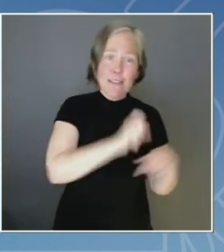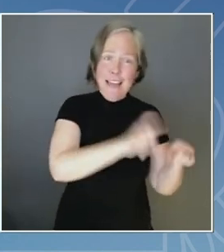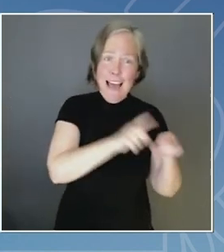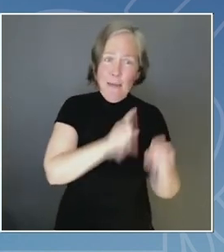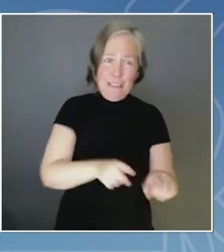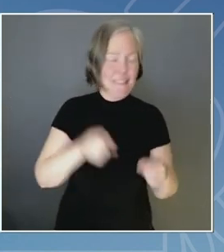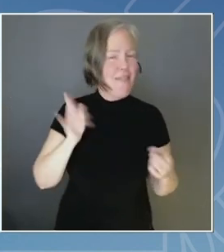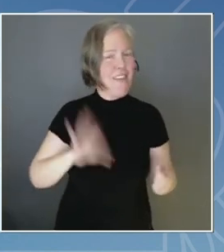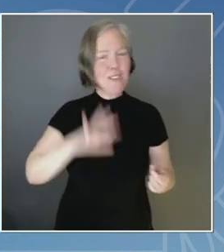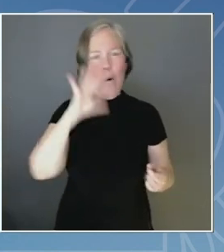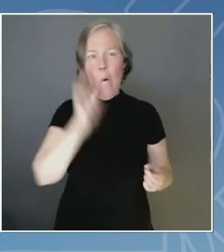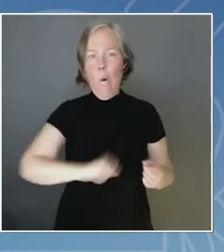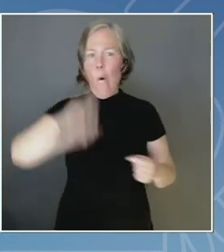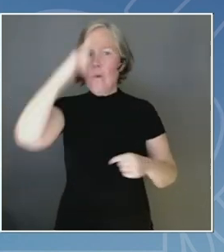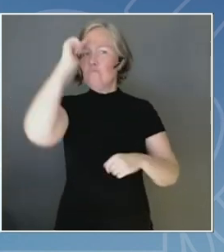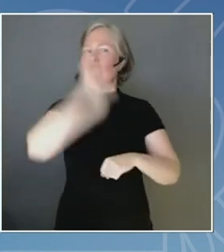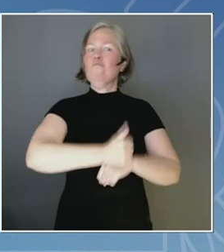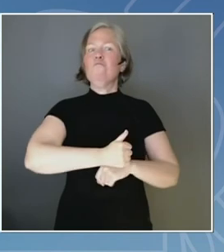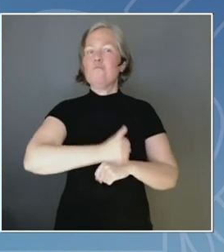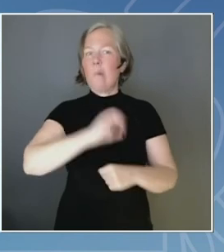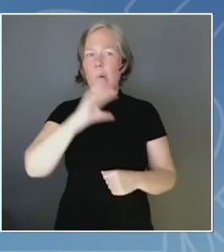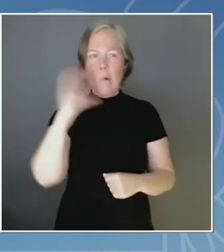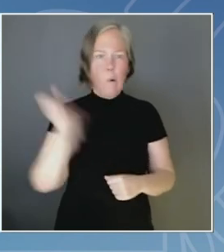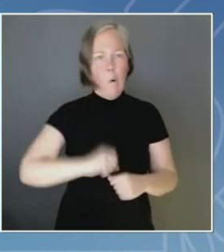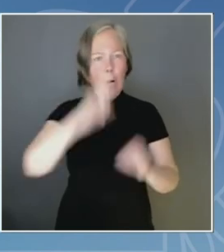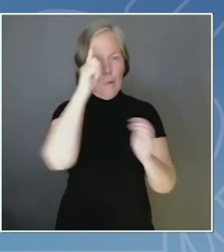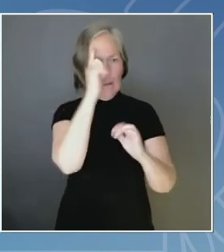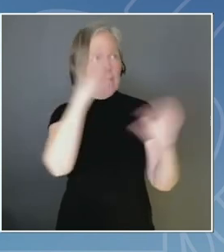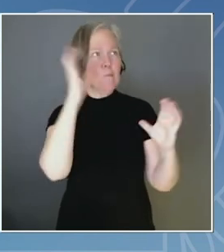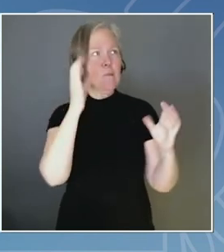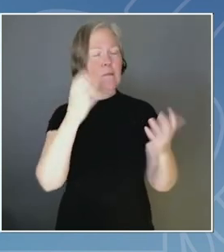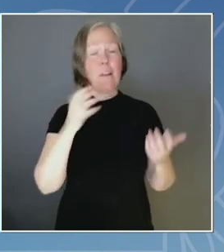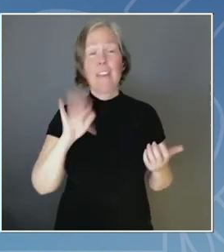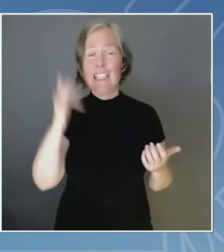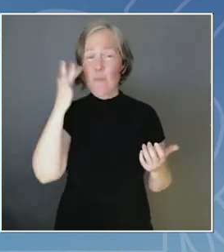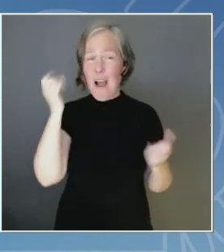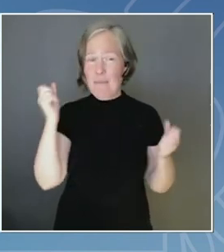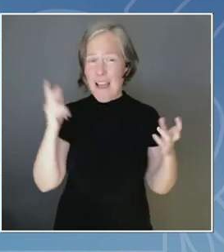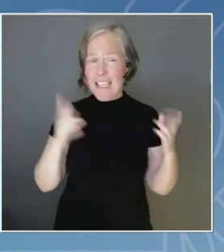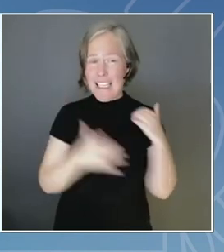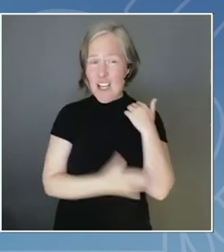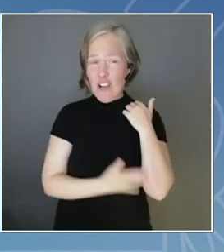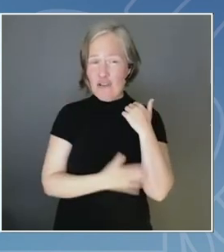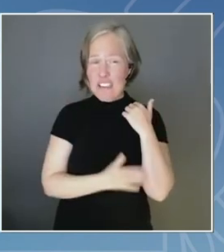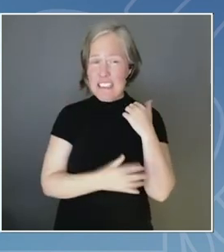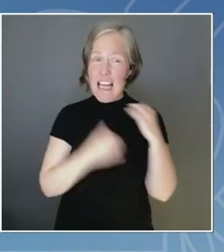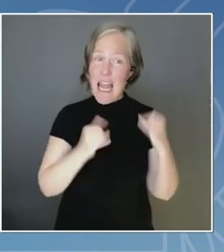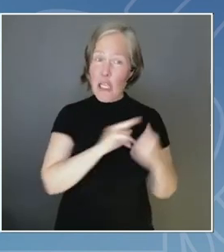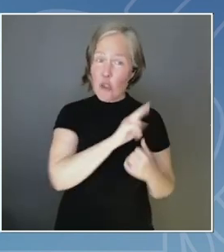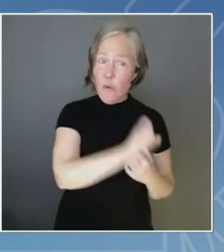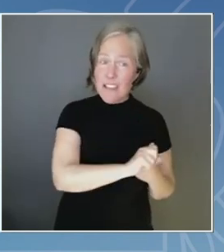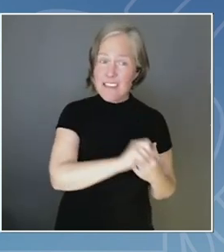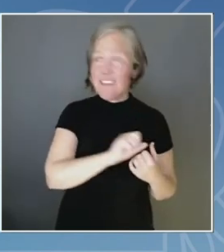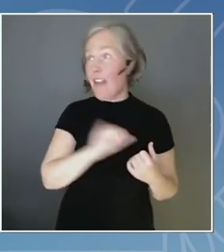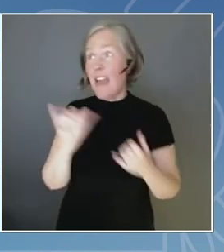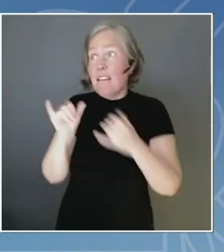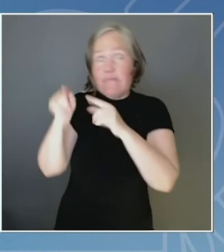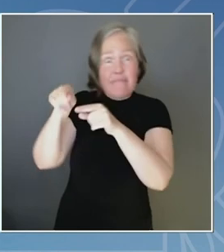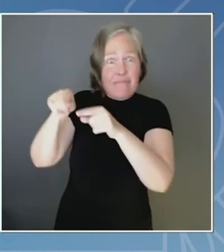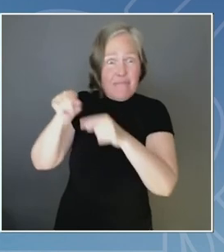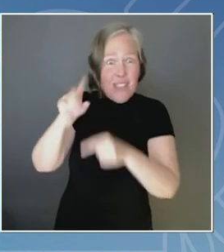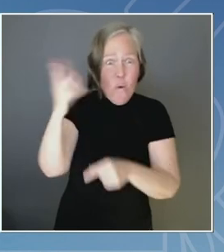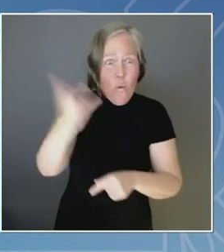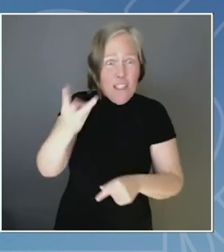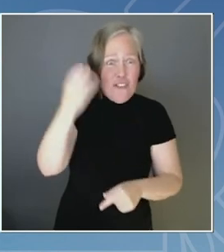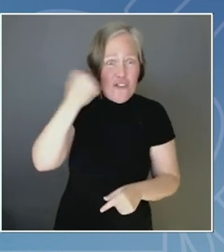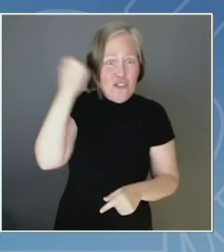old mentality. And I think this is the reason why in a lot of countries like the United States, like in Western Europe, right, where you